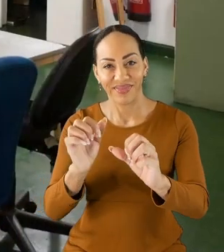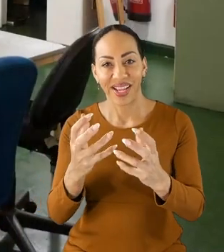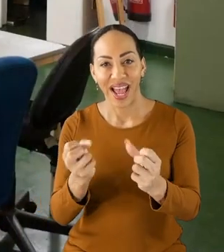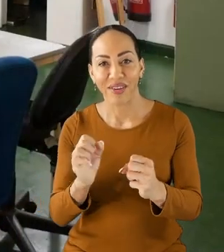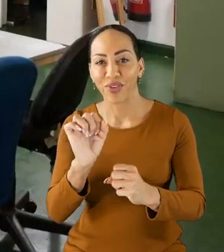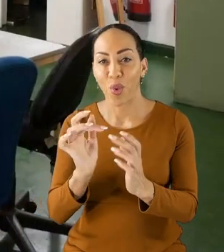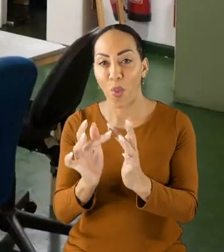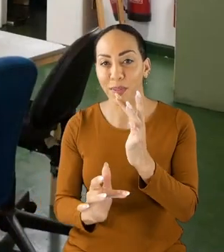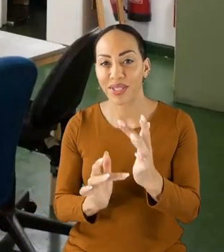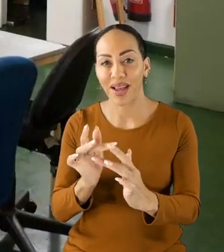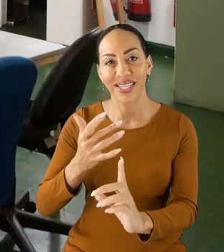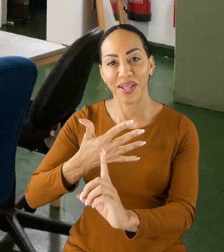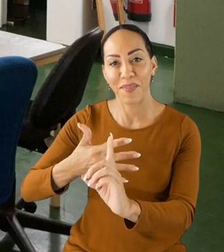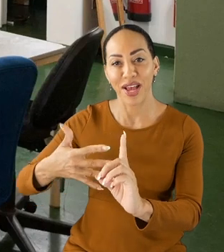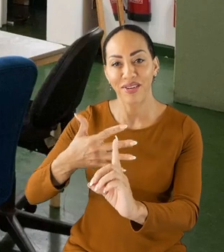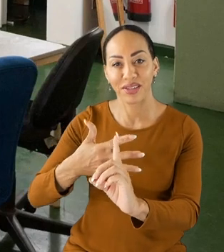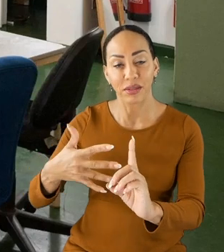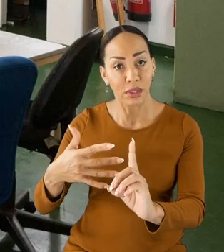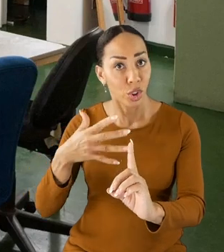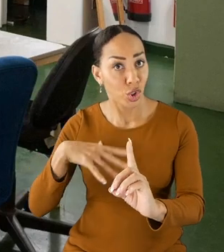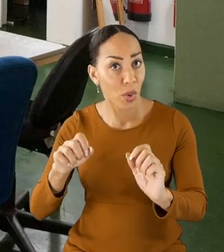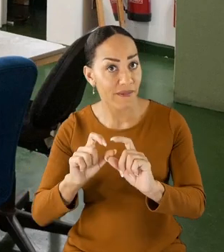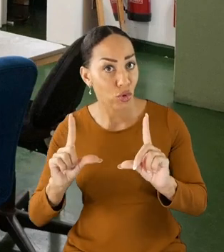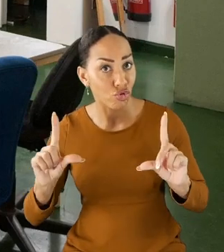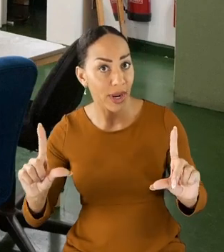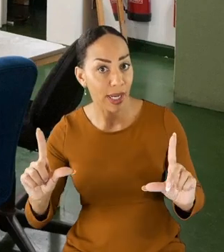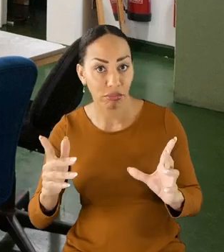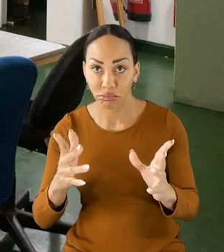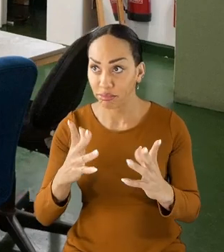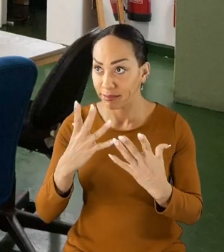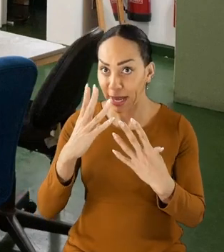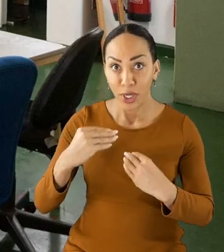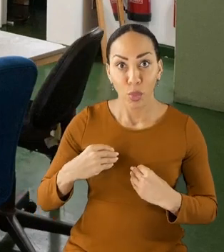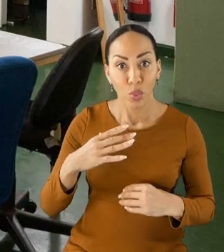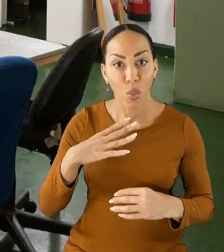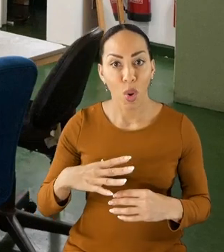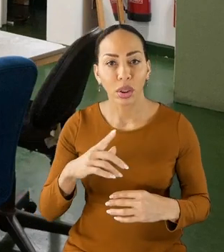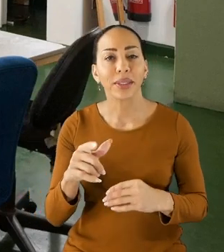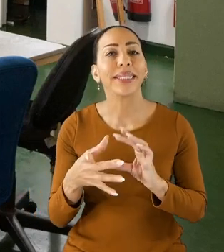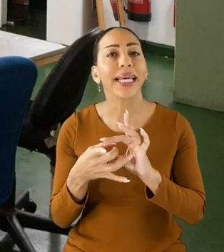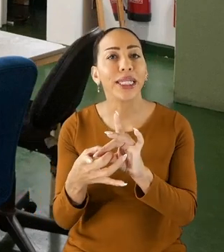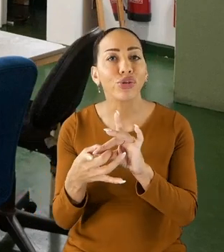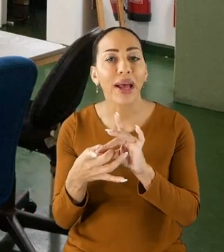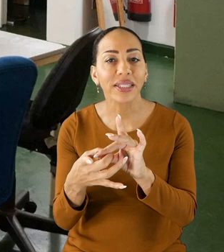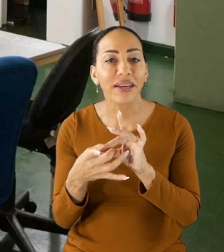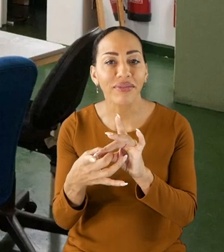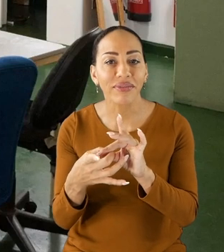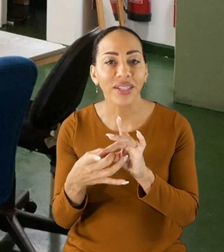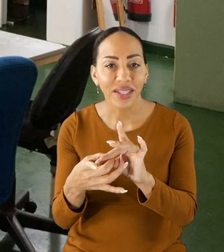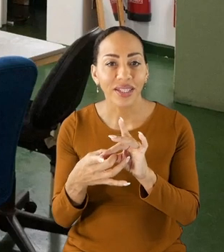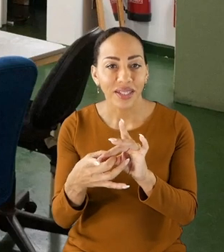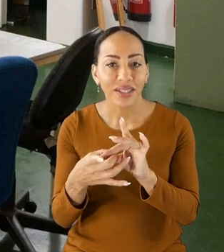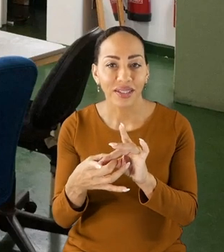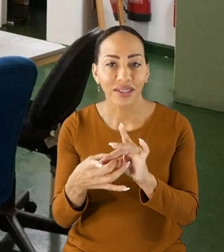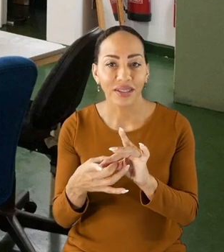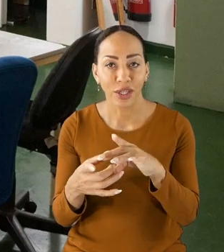your website in the background on the screen. I can go full screen on that if you wish as well. So just let me know. And I can also, it's also interactive. I can actually click